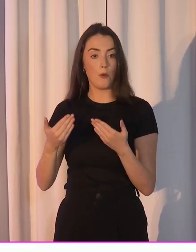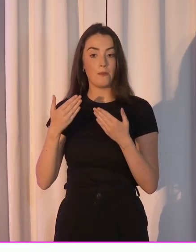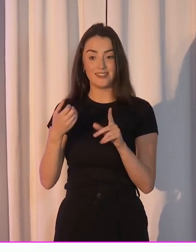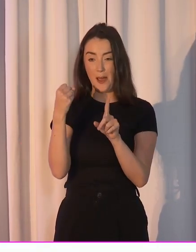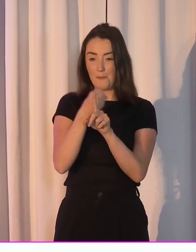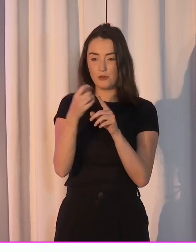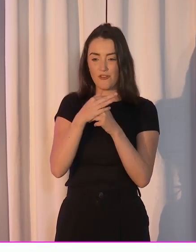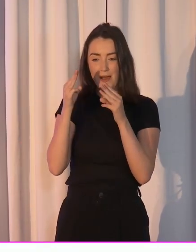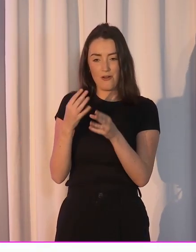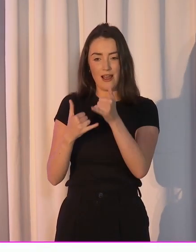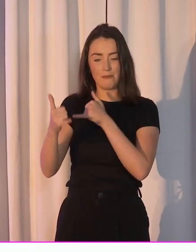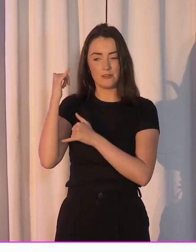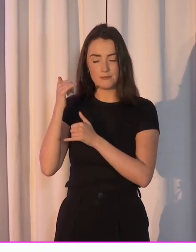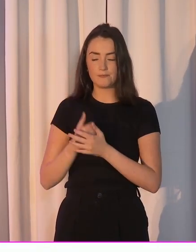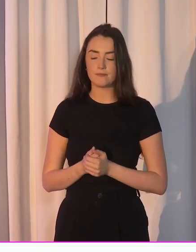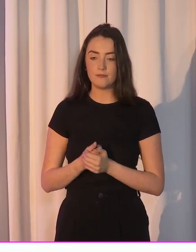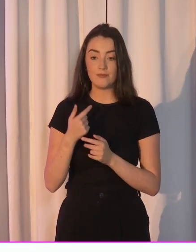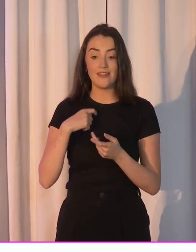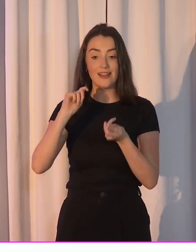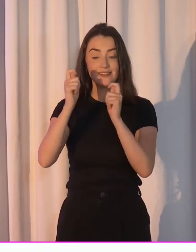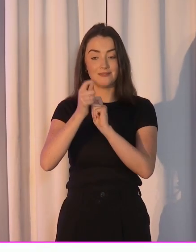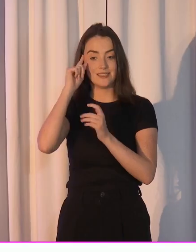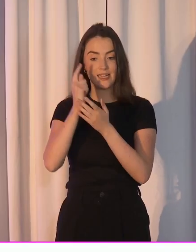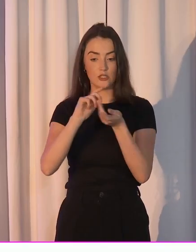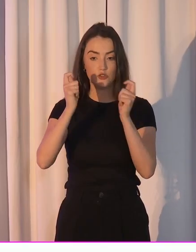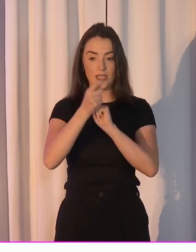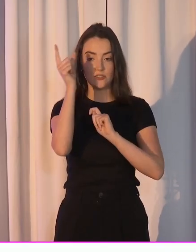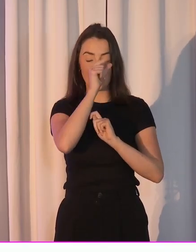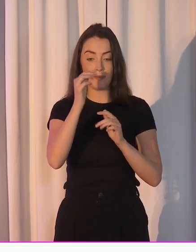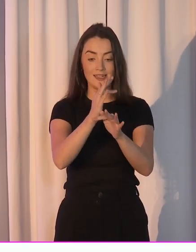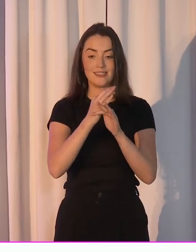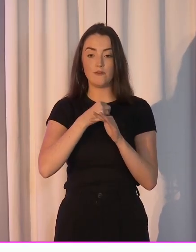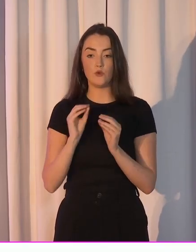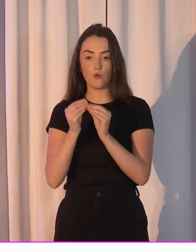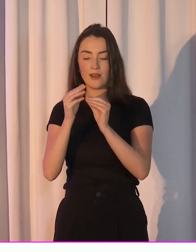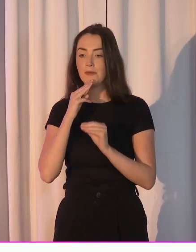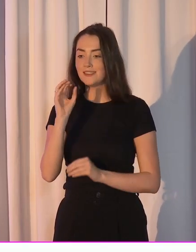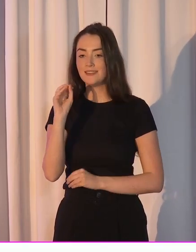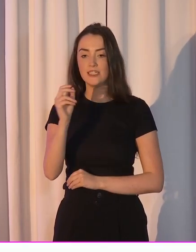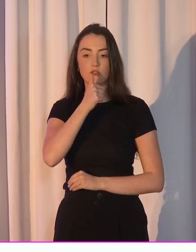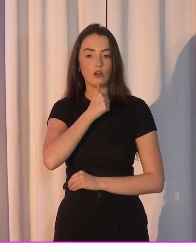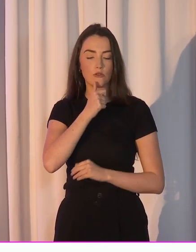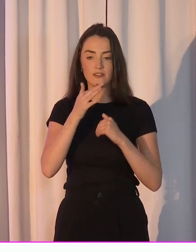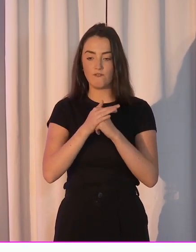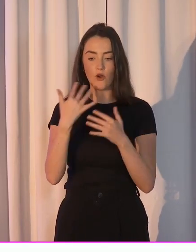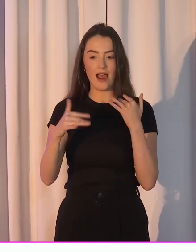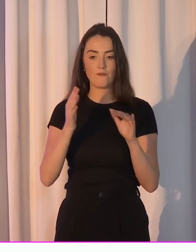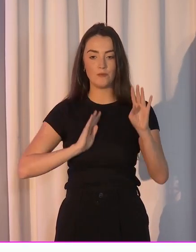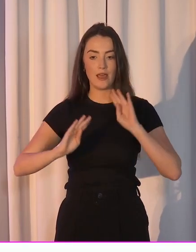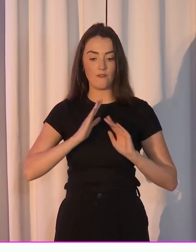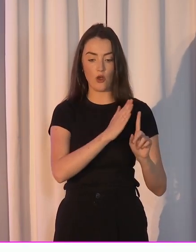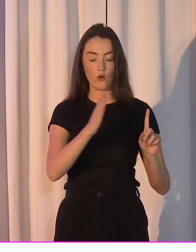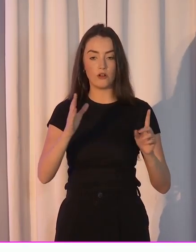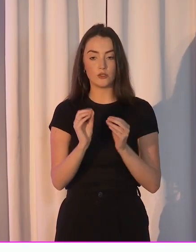In 2022, the programme rebranded as Safe to Create with a call for zero tolerance of harmful behaviour across the creative